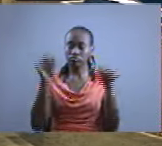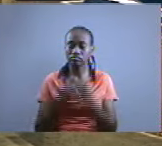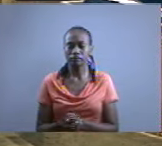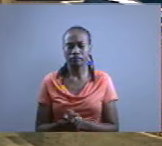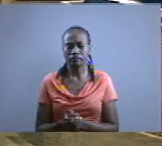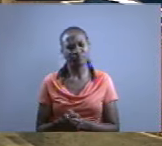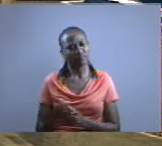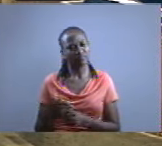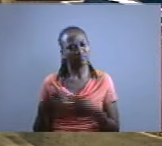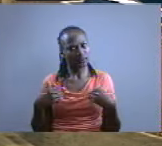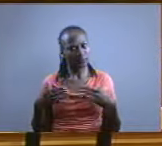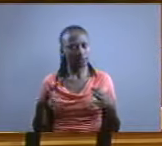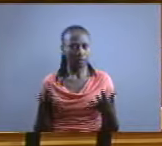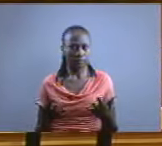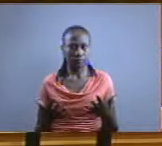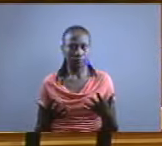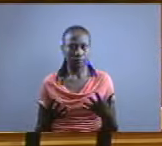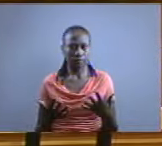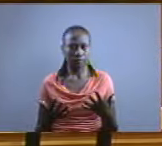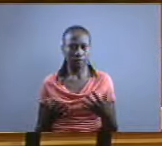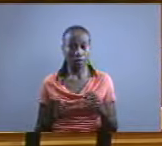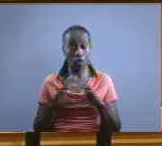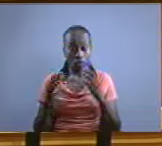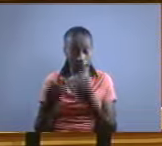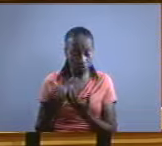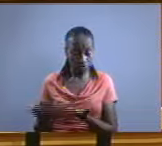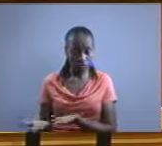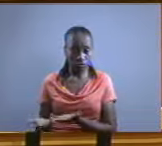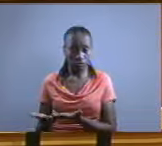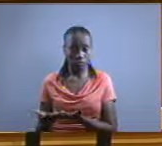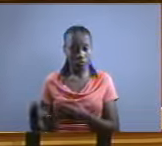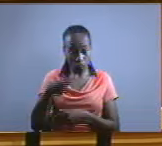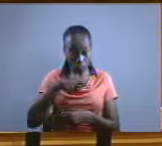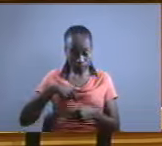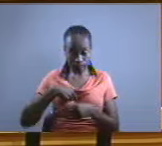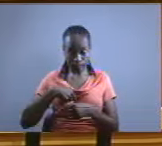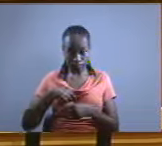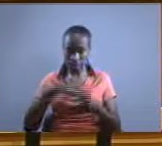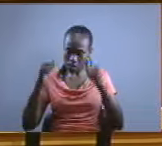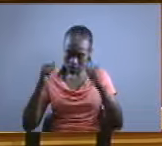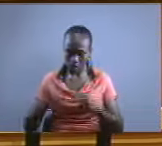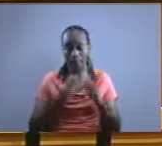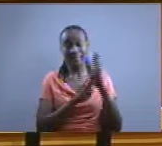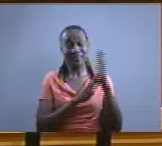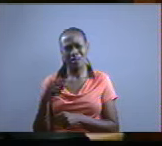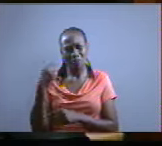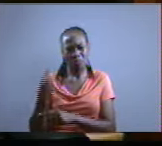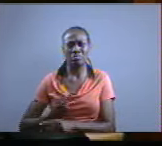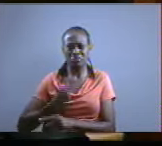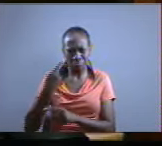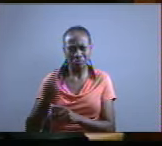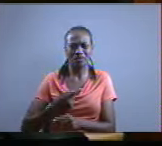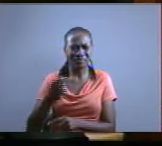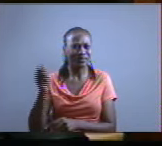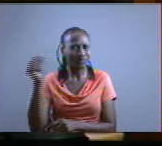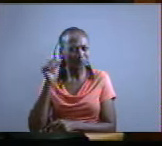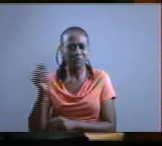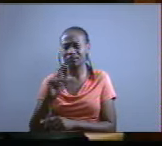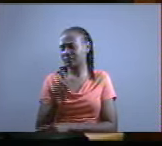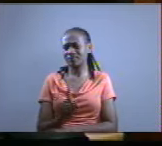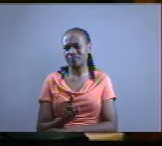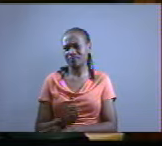I just want to start by saying that in the committee, we agreed on the bill, so I'm not expecting any surprise.